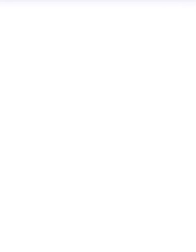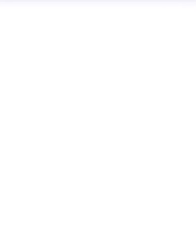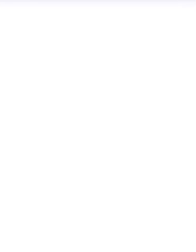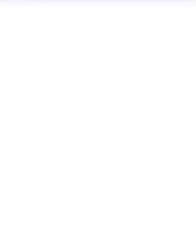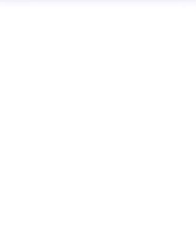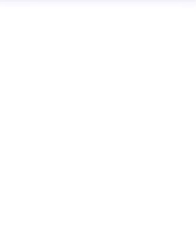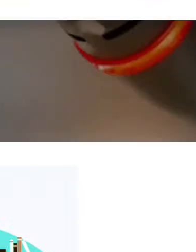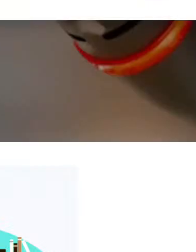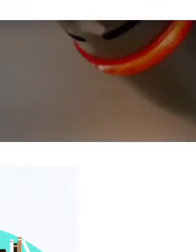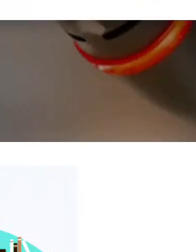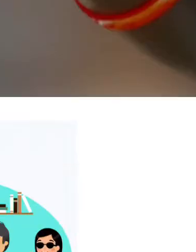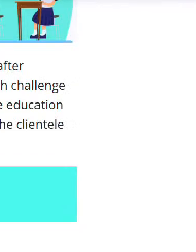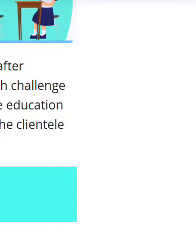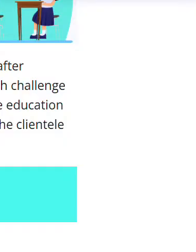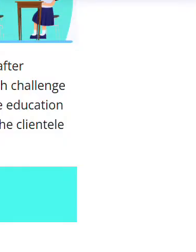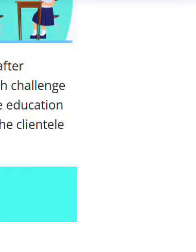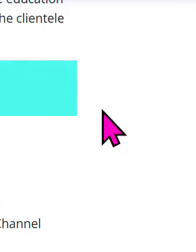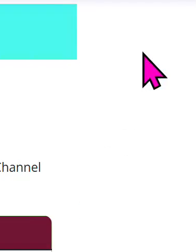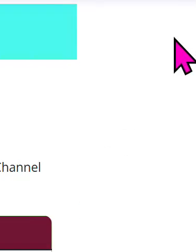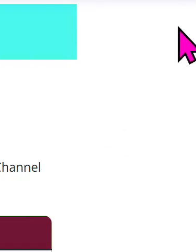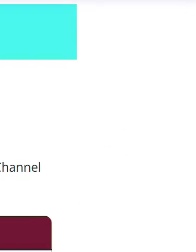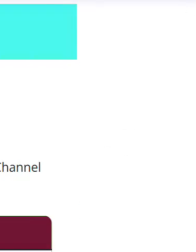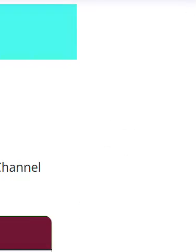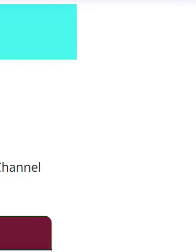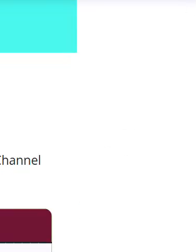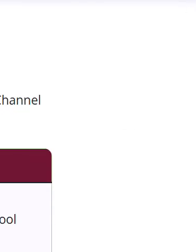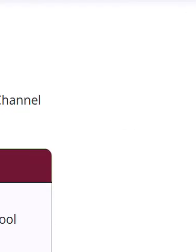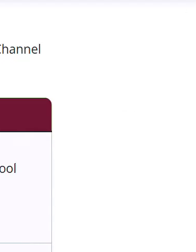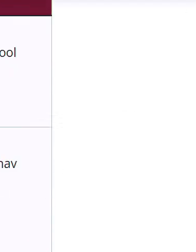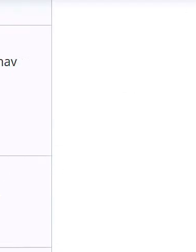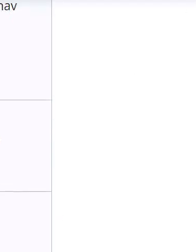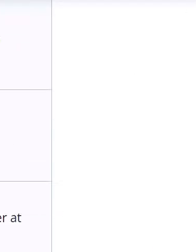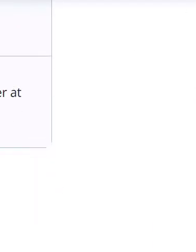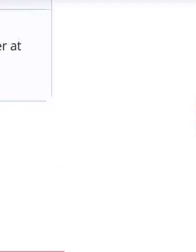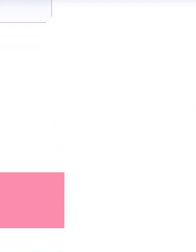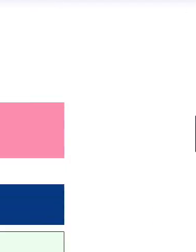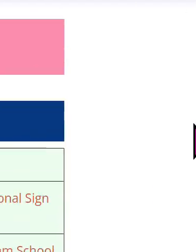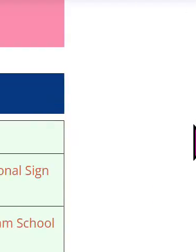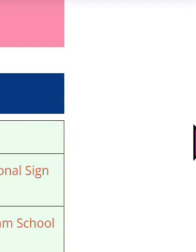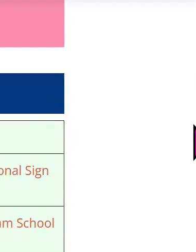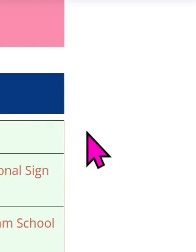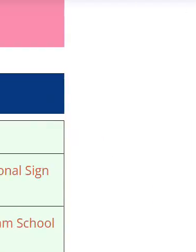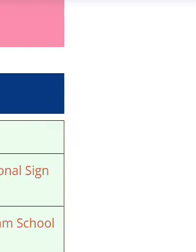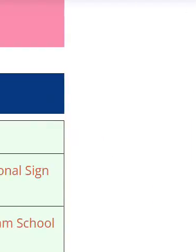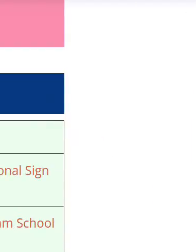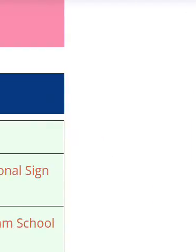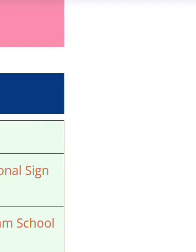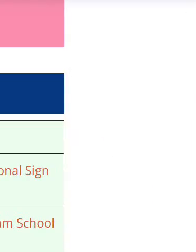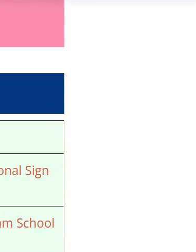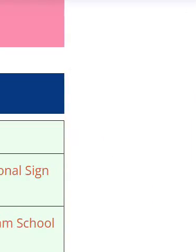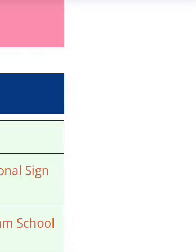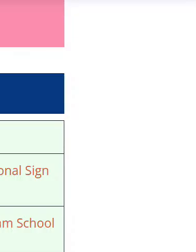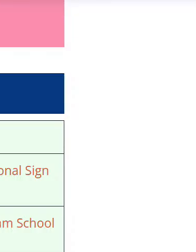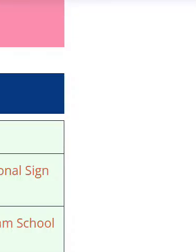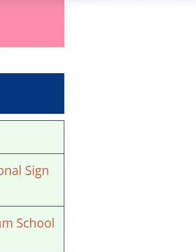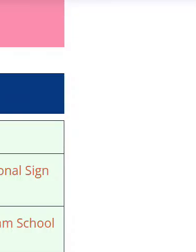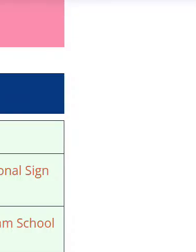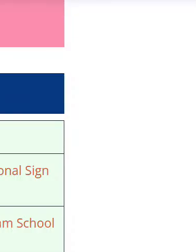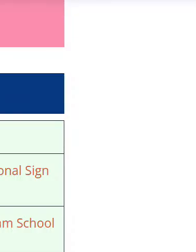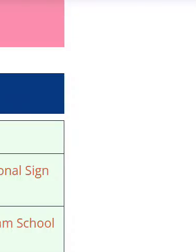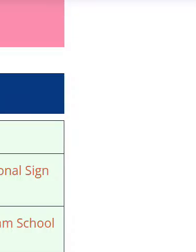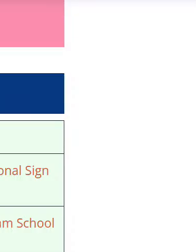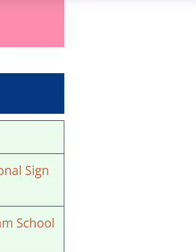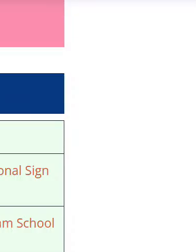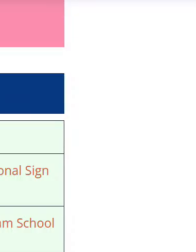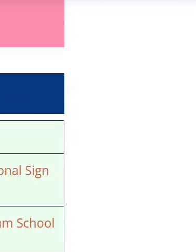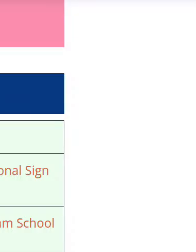inclusive classrooms, and there you can see these activities happening. You scroll down and we have this ongoing